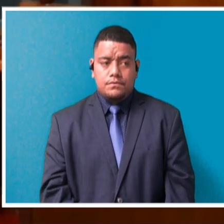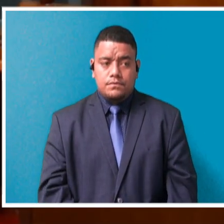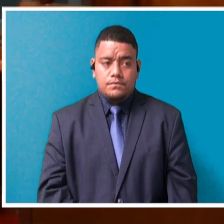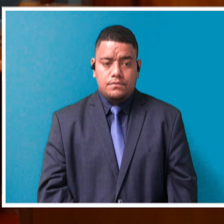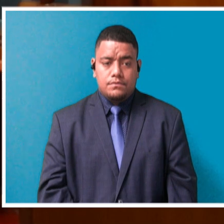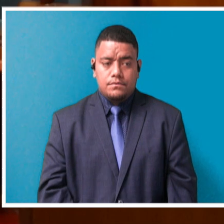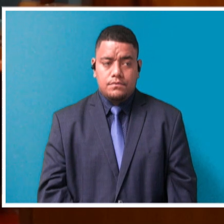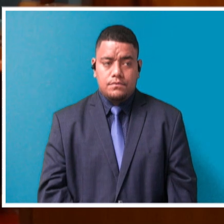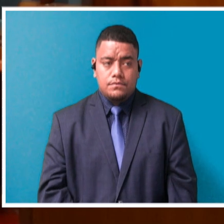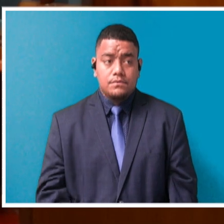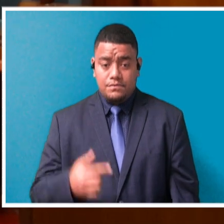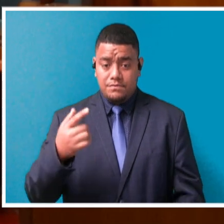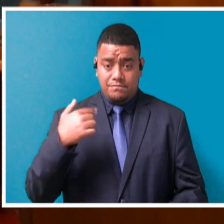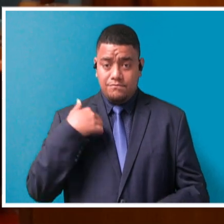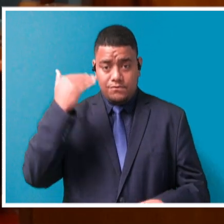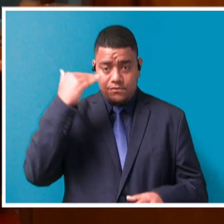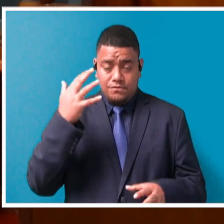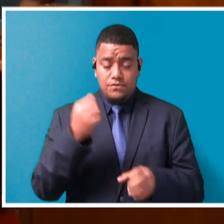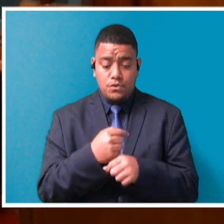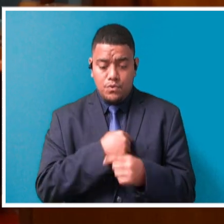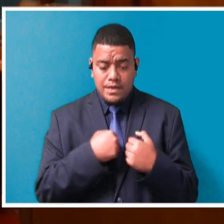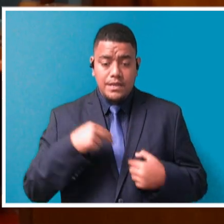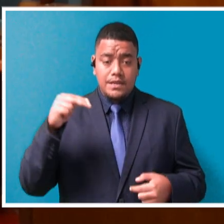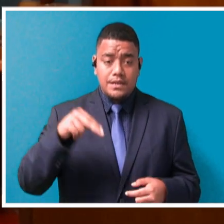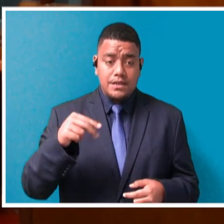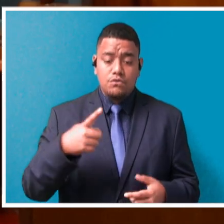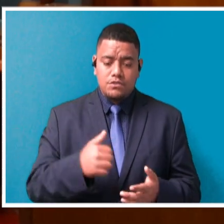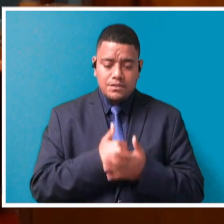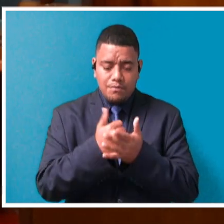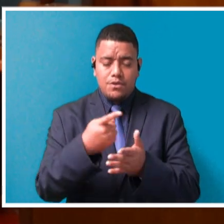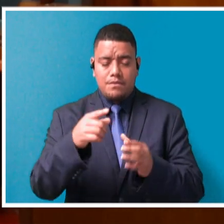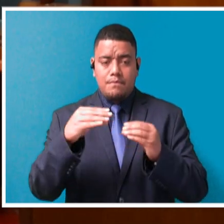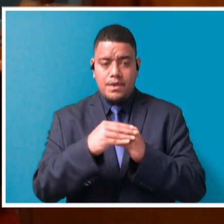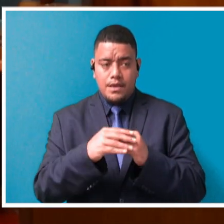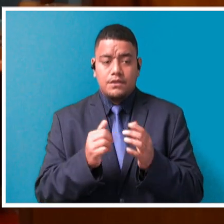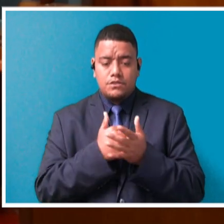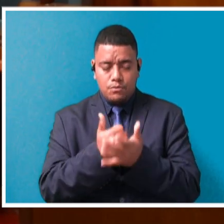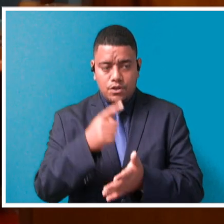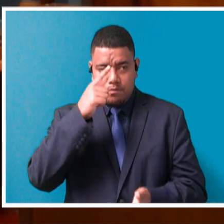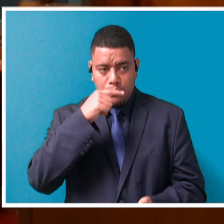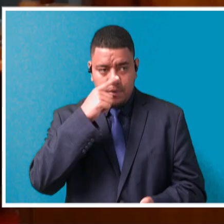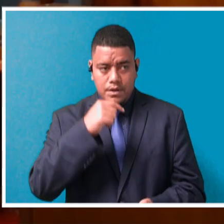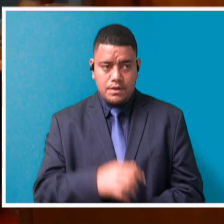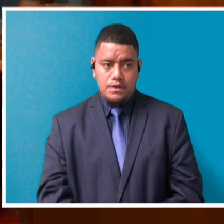In short, Mr. Speaker, sir, we need to support the bank, support the people.